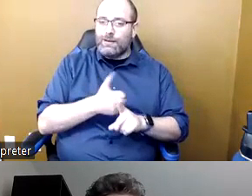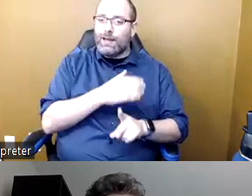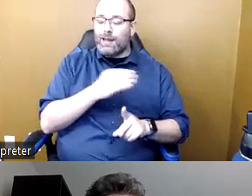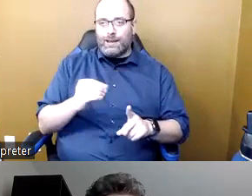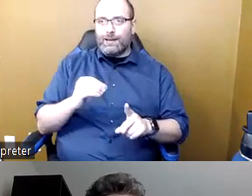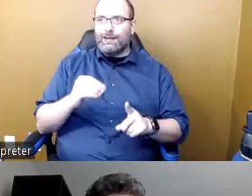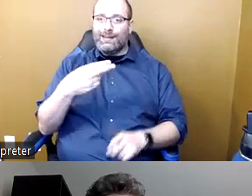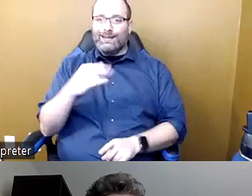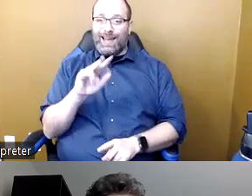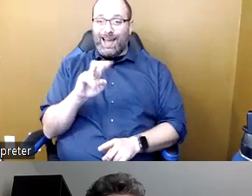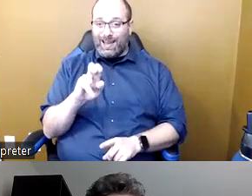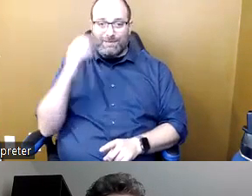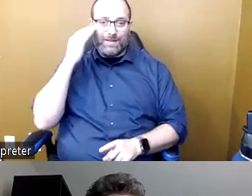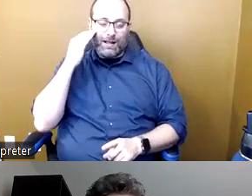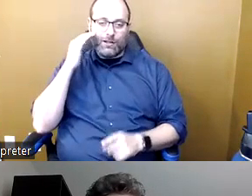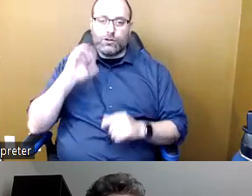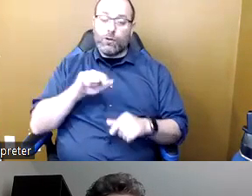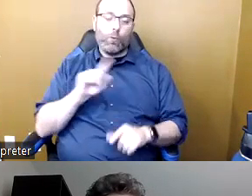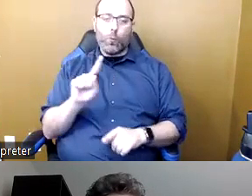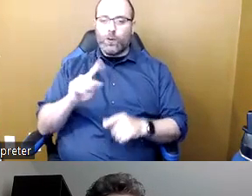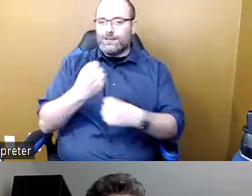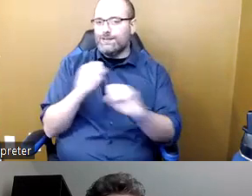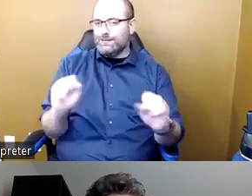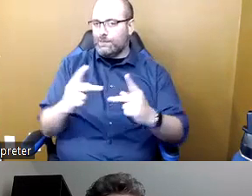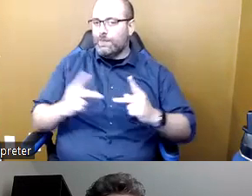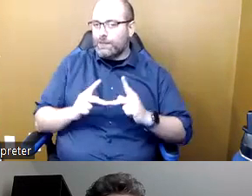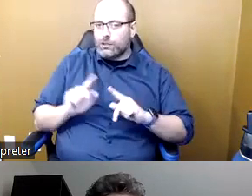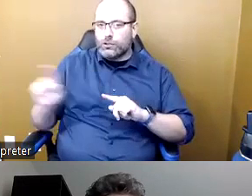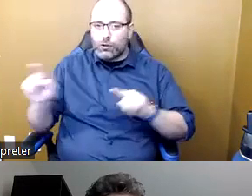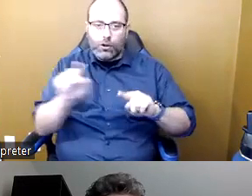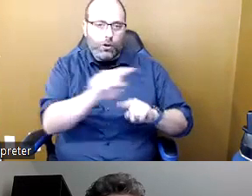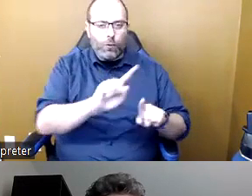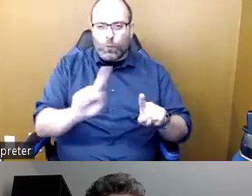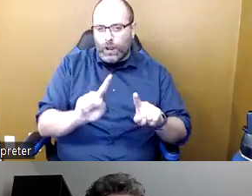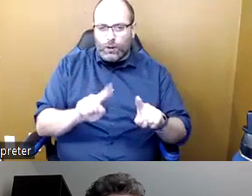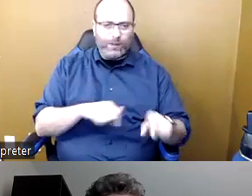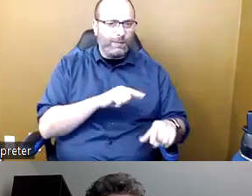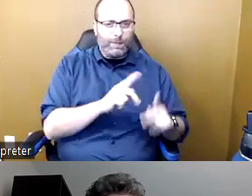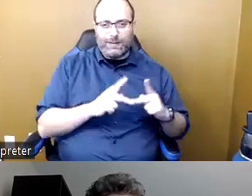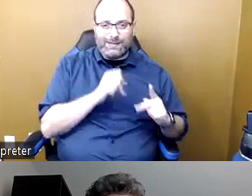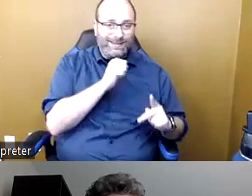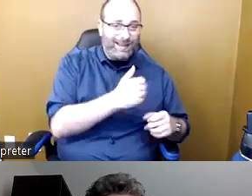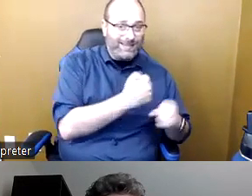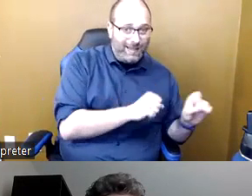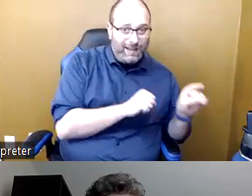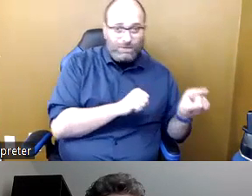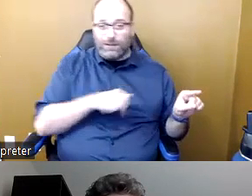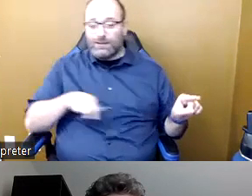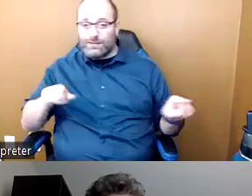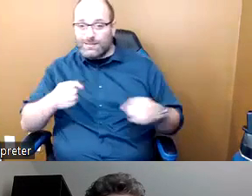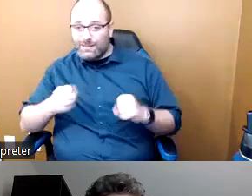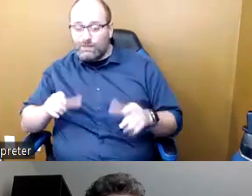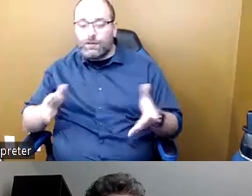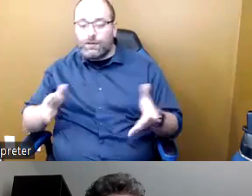safe places to go. And because, again, with the pathologization of trans people, gender affirming medical care